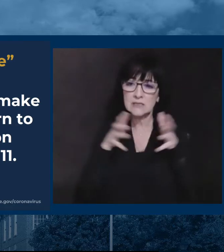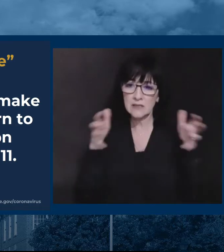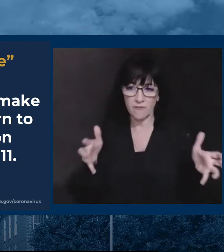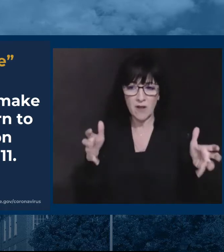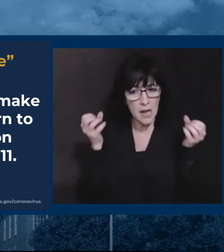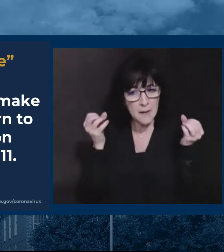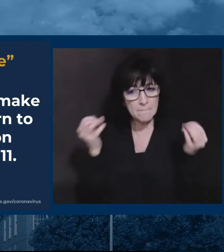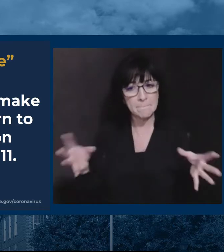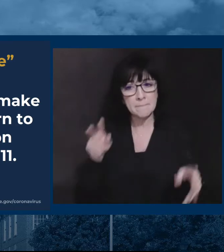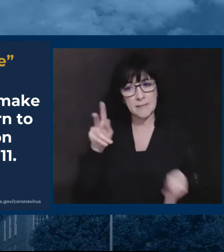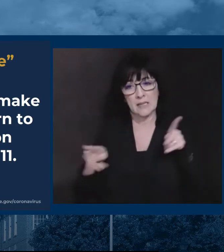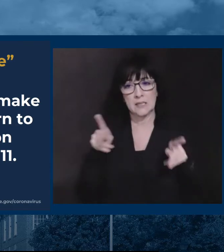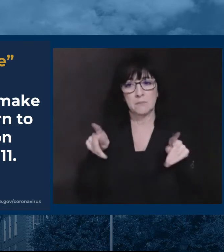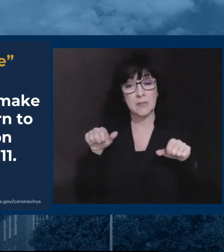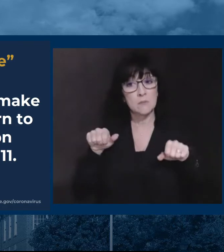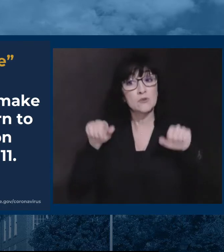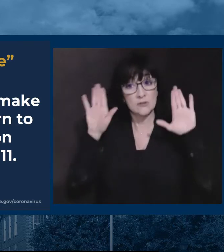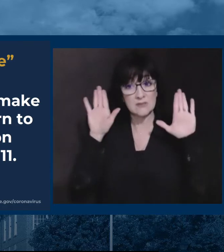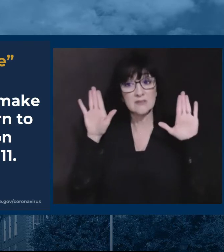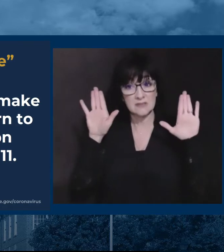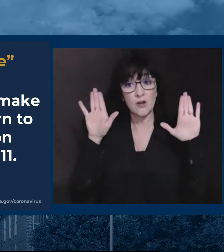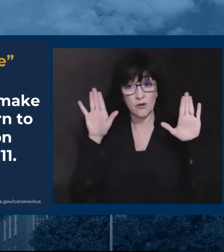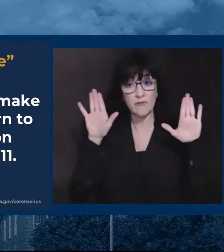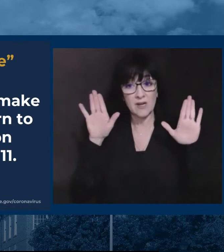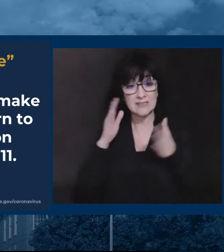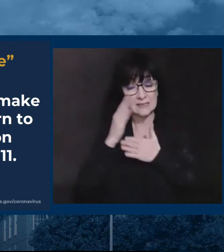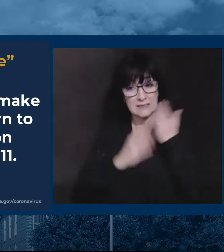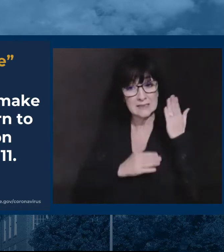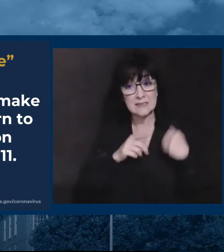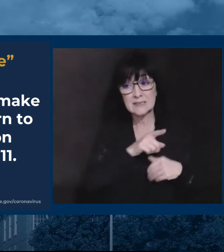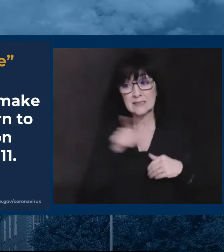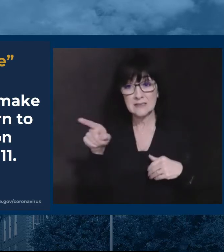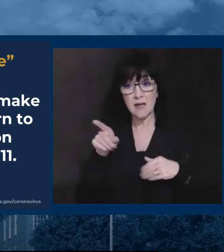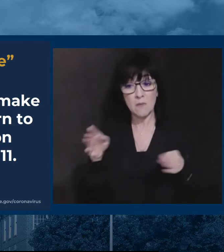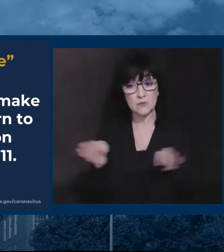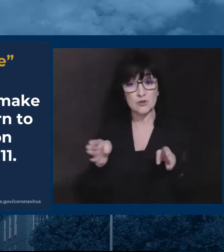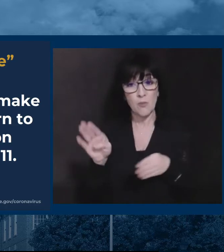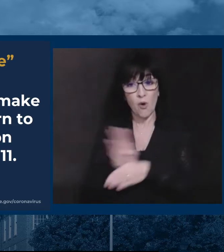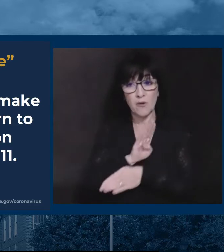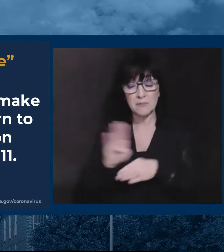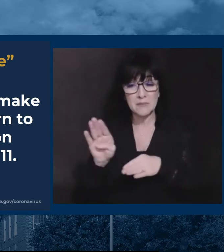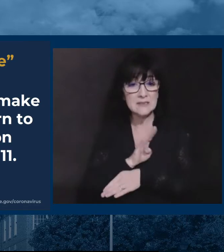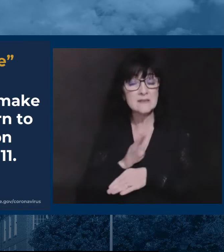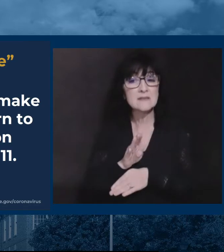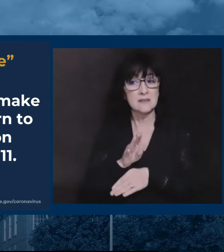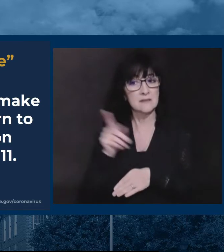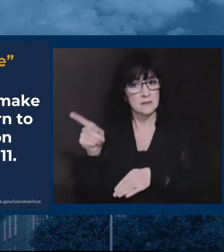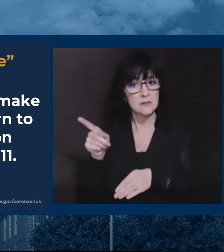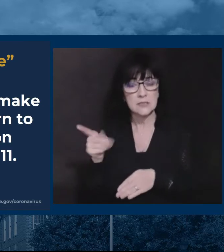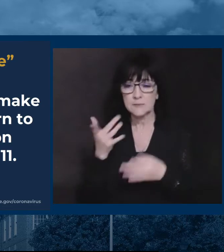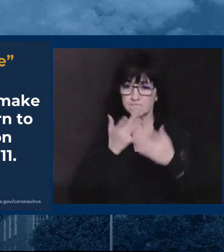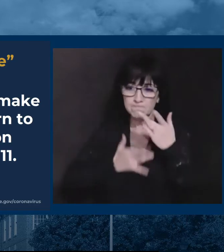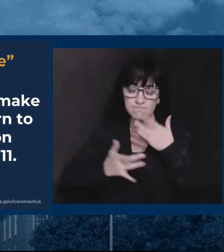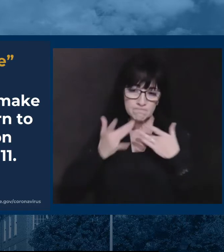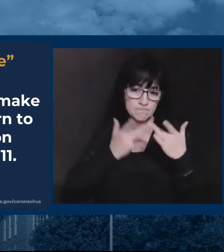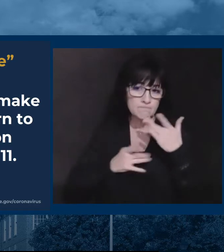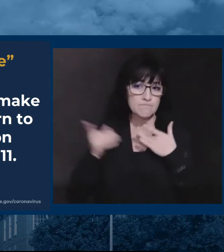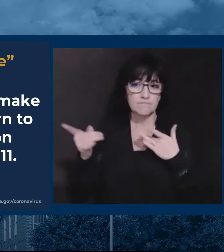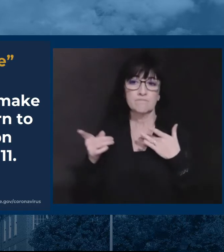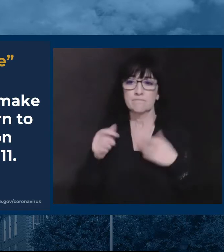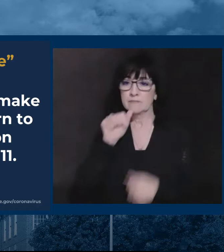this period of time. Some, particularly small businesses and those in hospitality, have